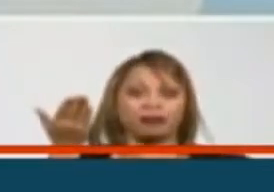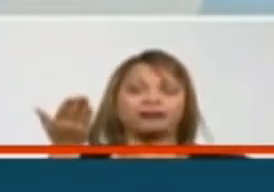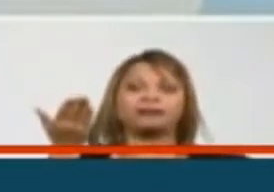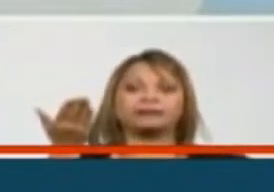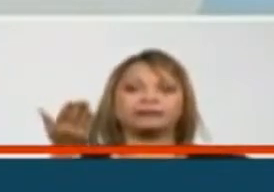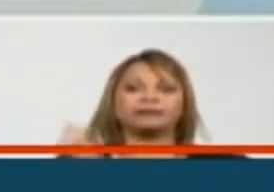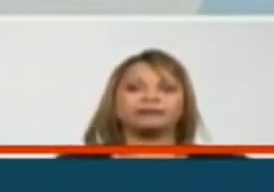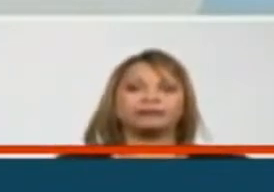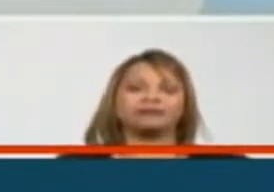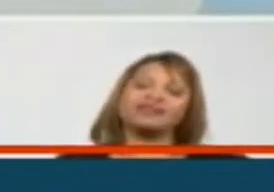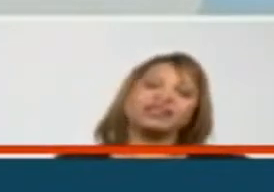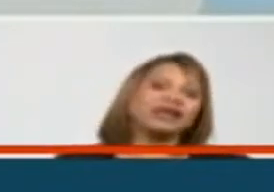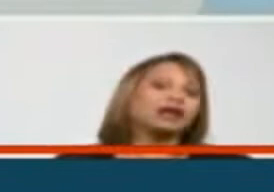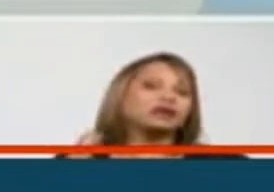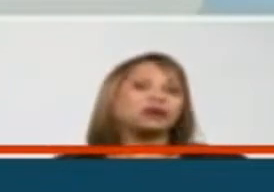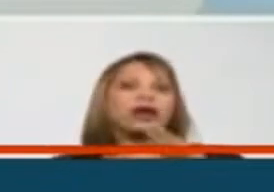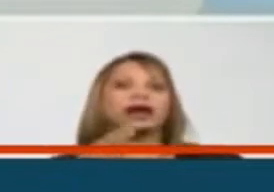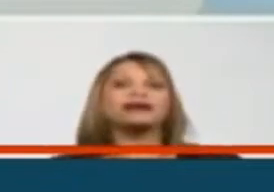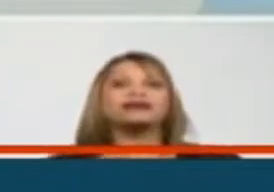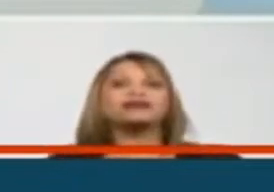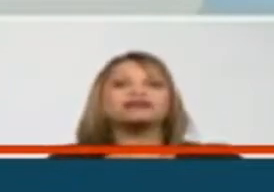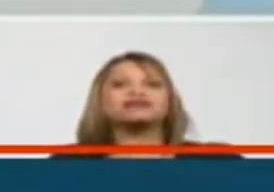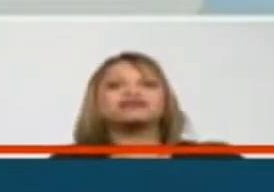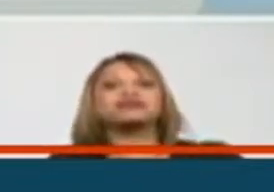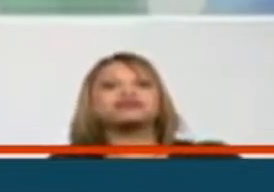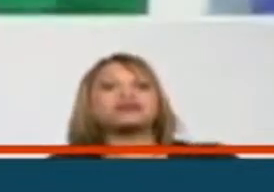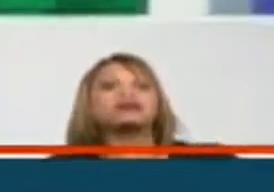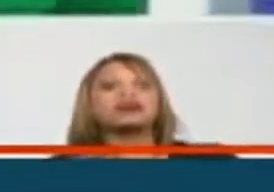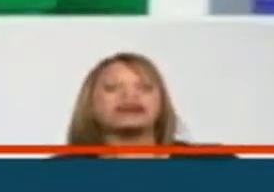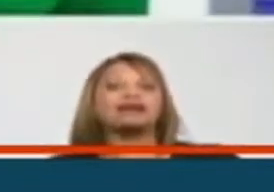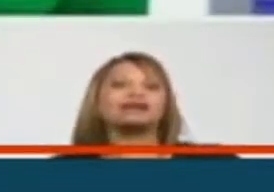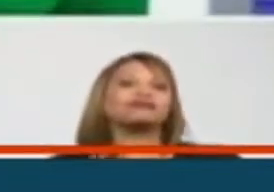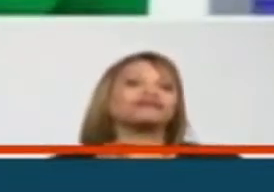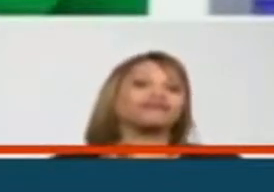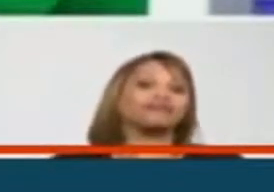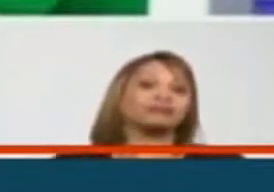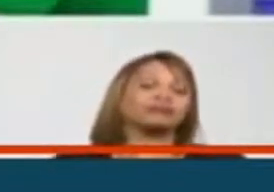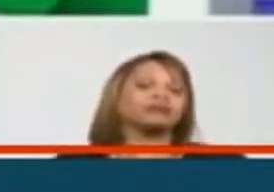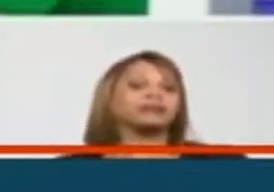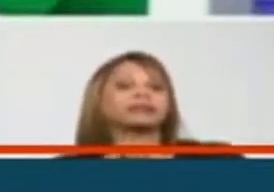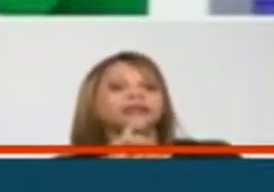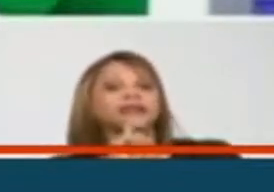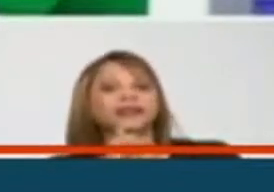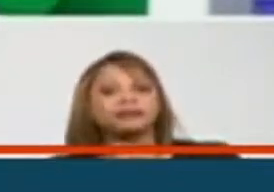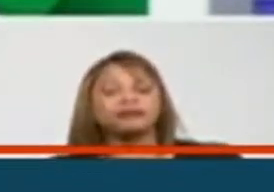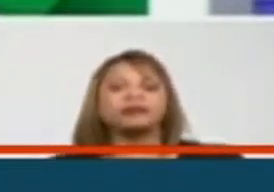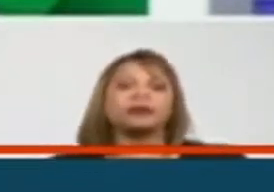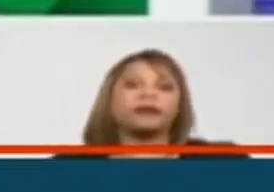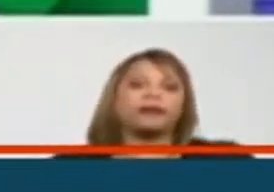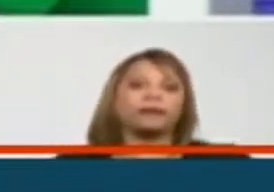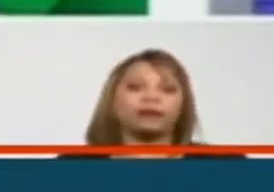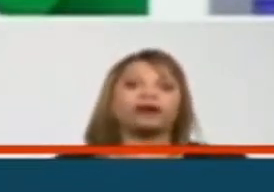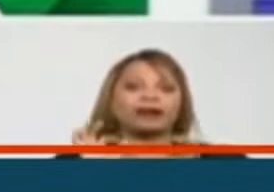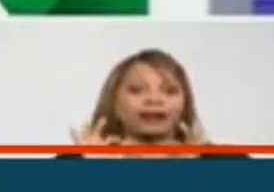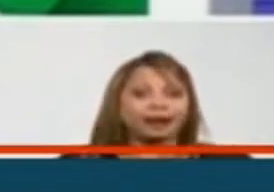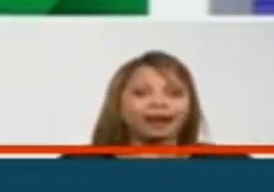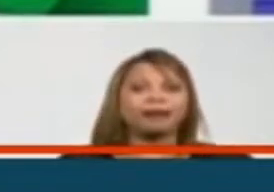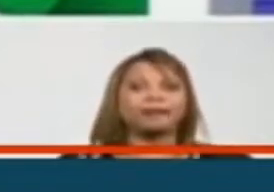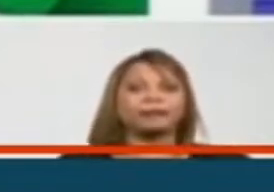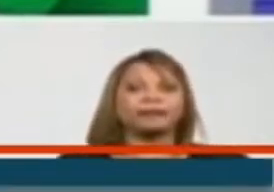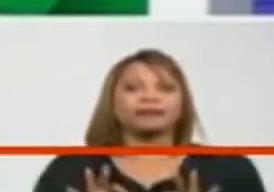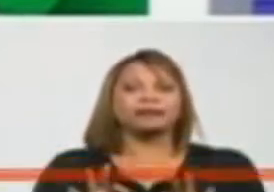epidemiological situation is even more tense, because we had achieved low figures previously, but this is a high number of active